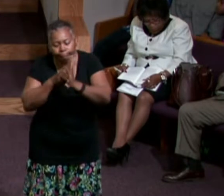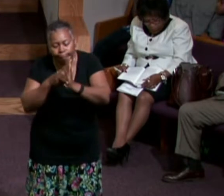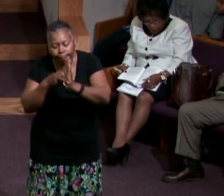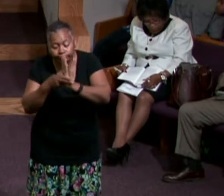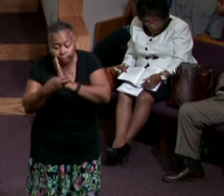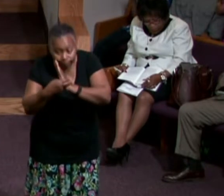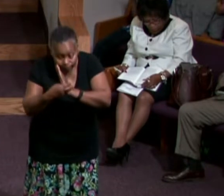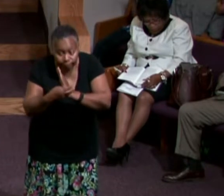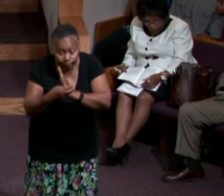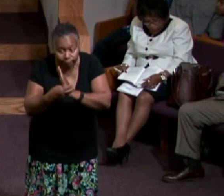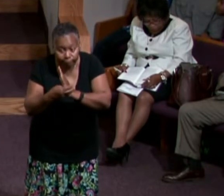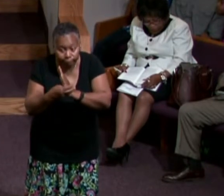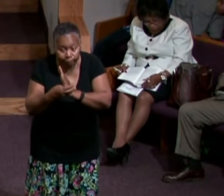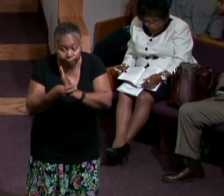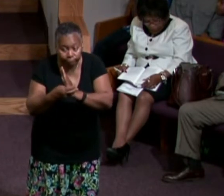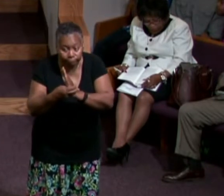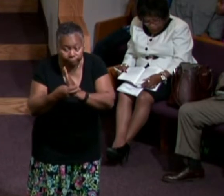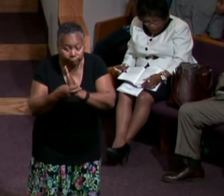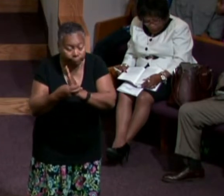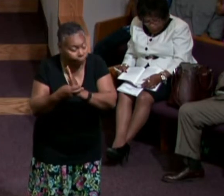say.